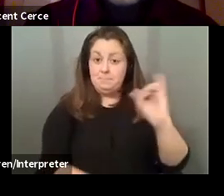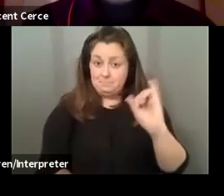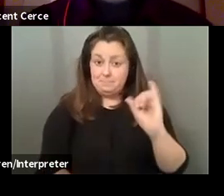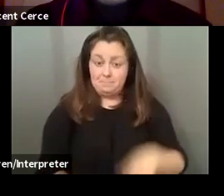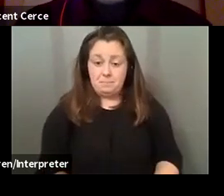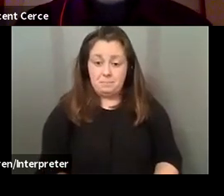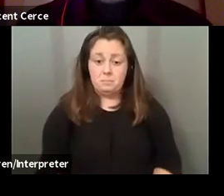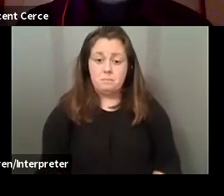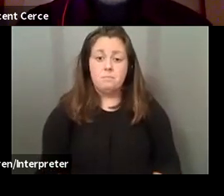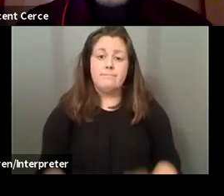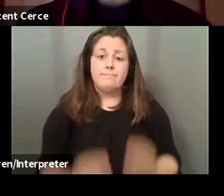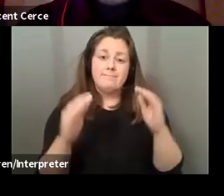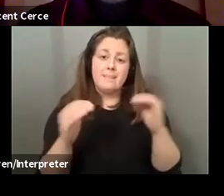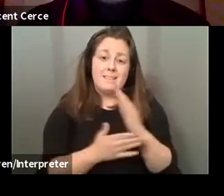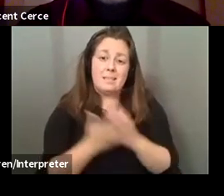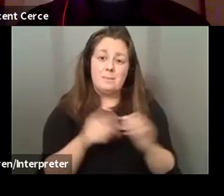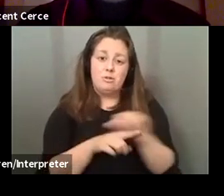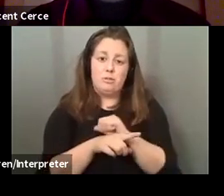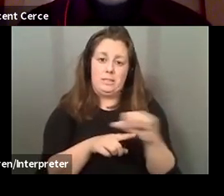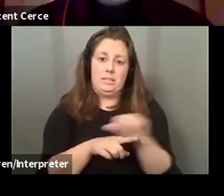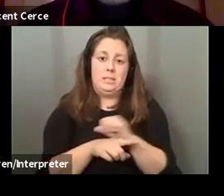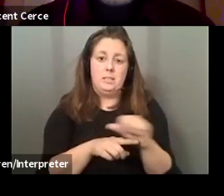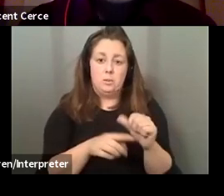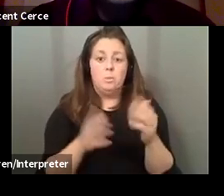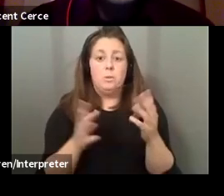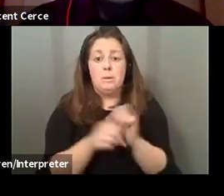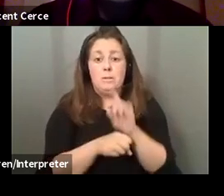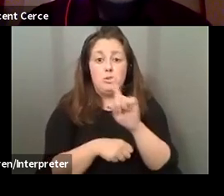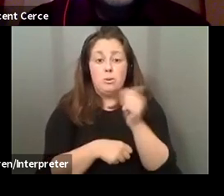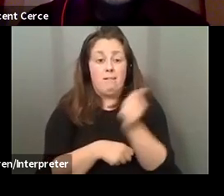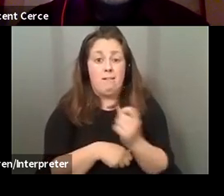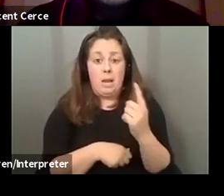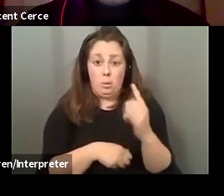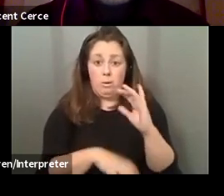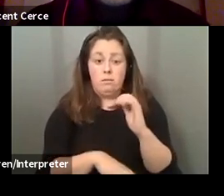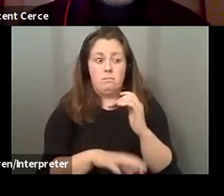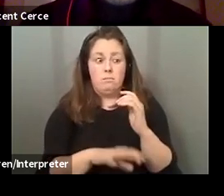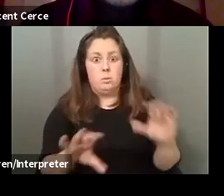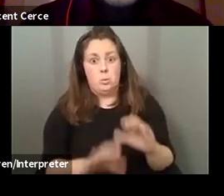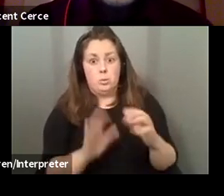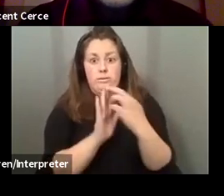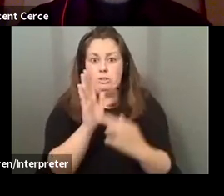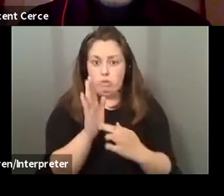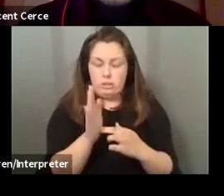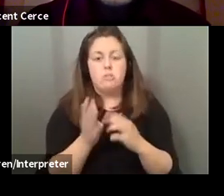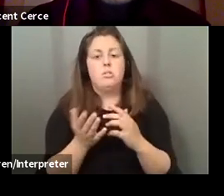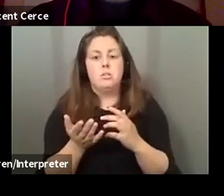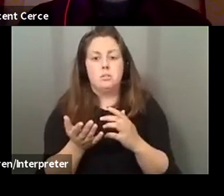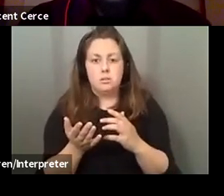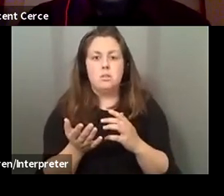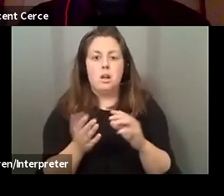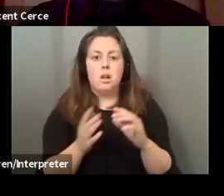our folks who do any kind of registration, and that is both at the central office as well as school level, are trained